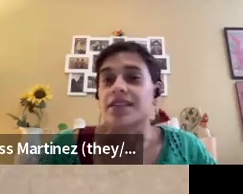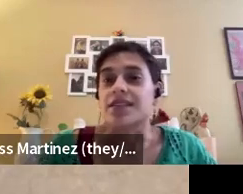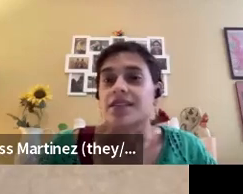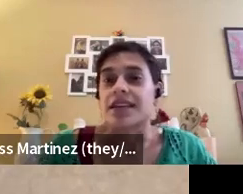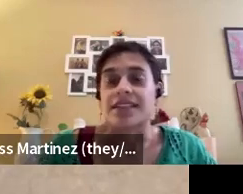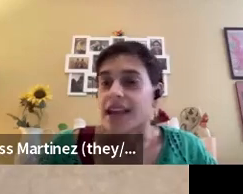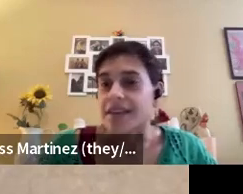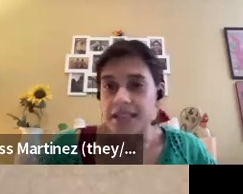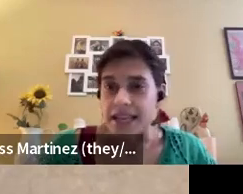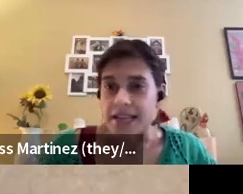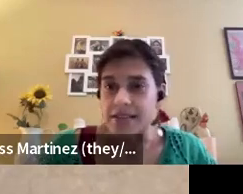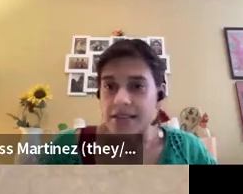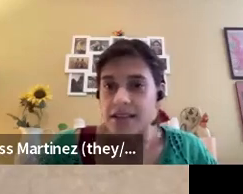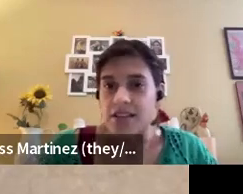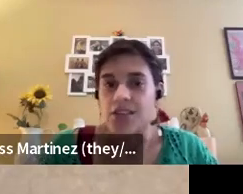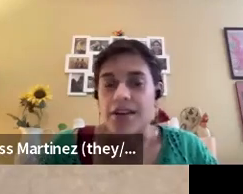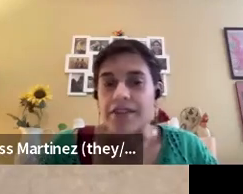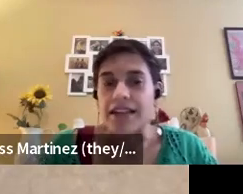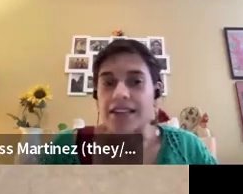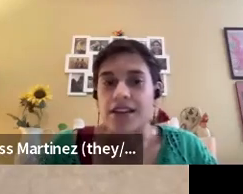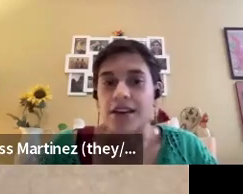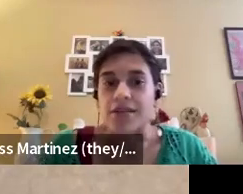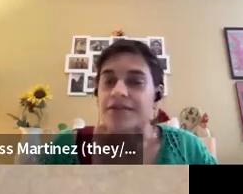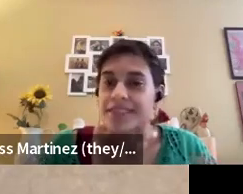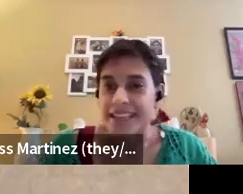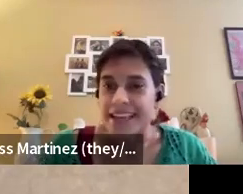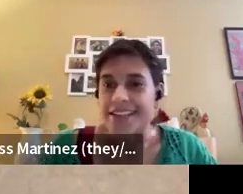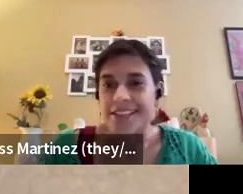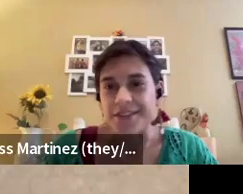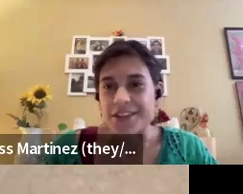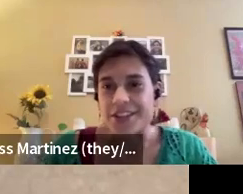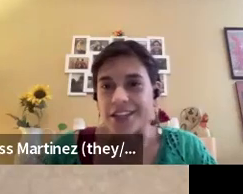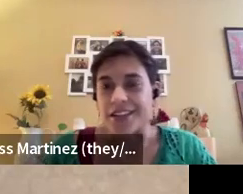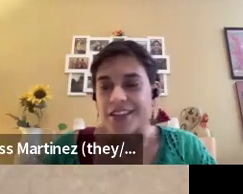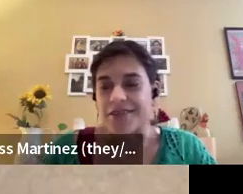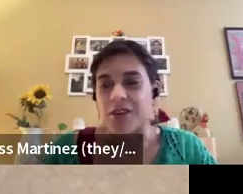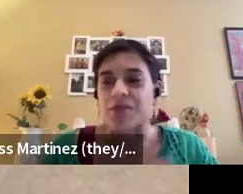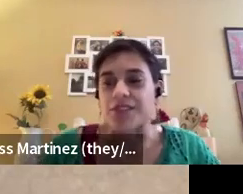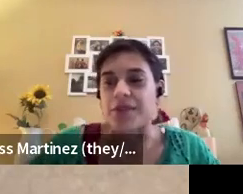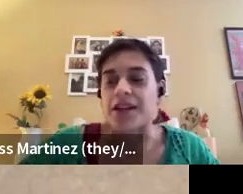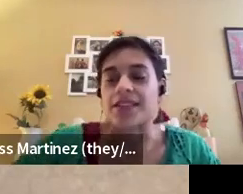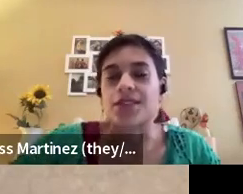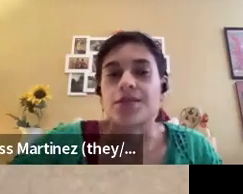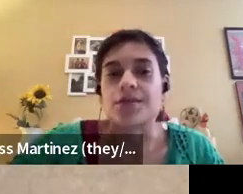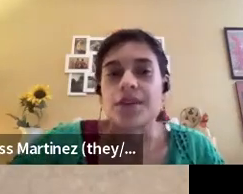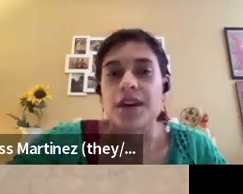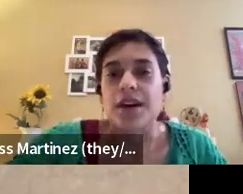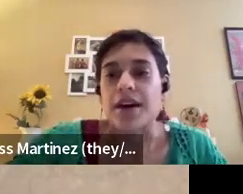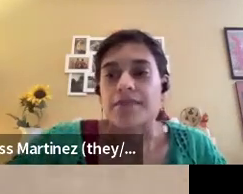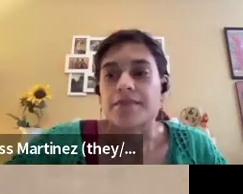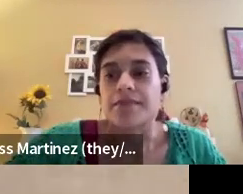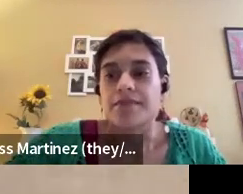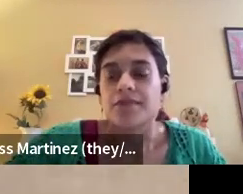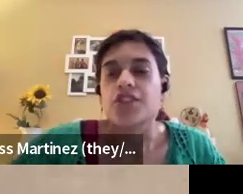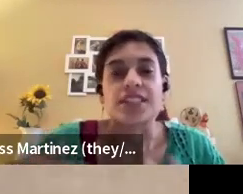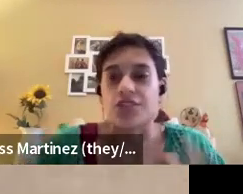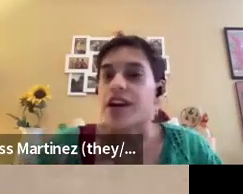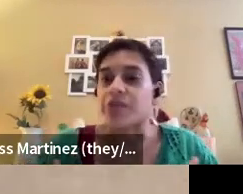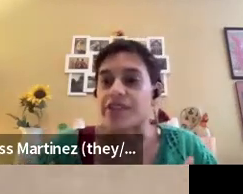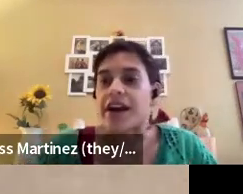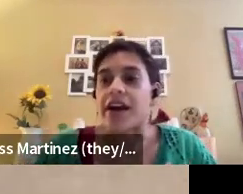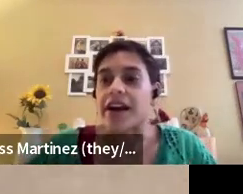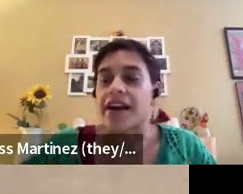in a place that doesn't have cicadas. So I realized, oh, cicadas are featured in the film. So I wanted to